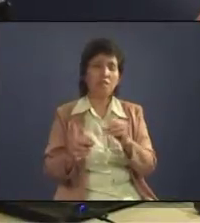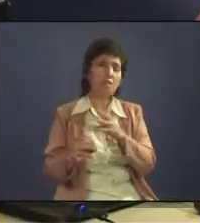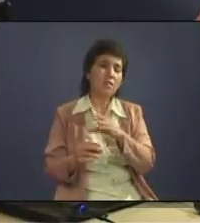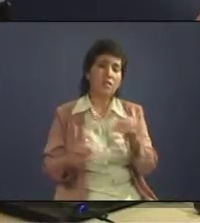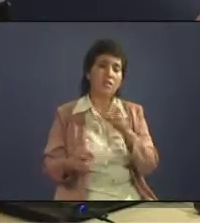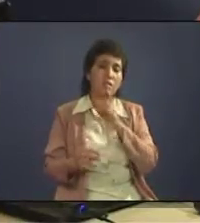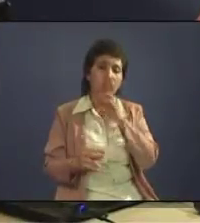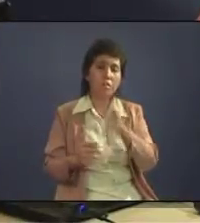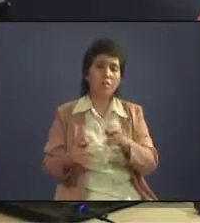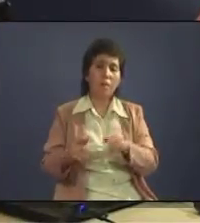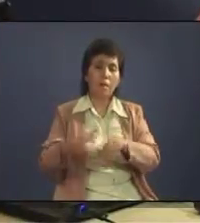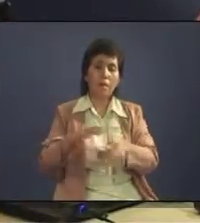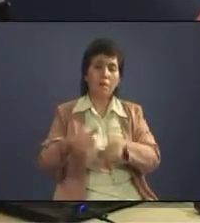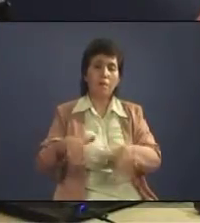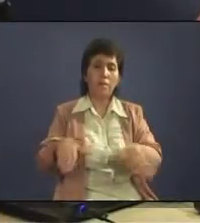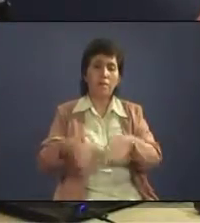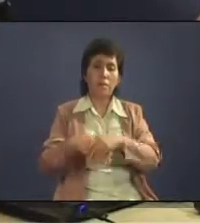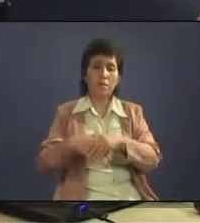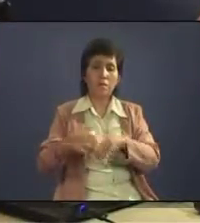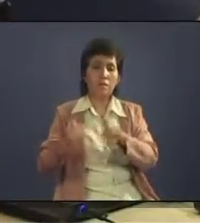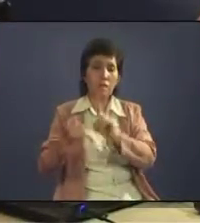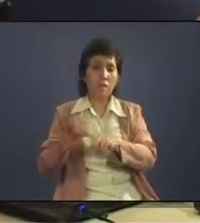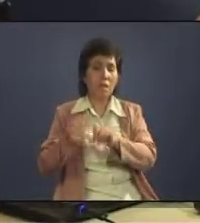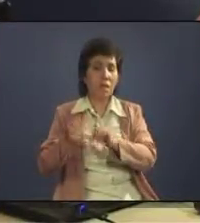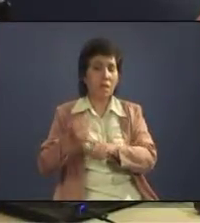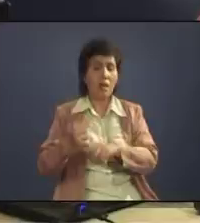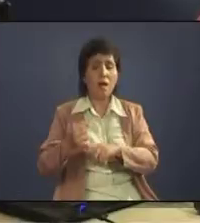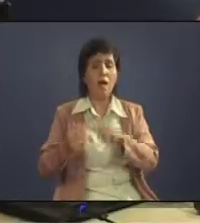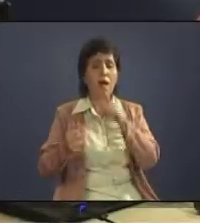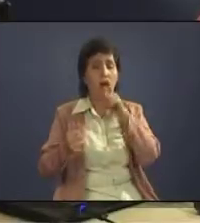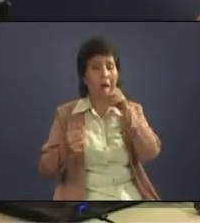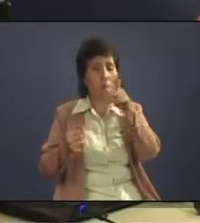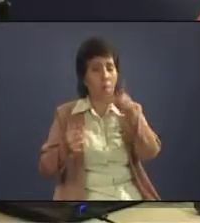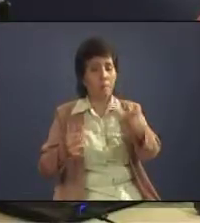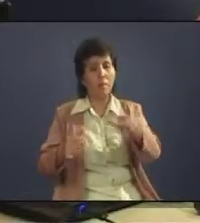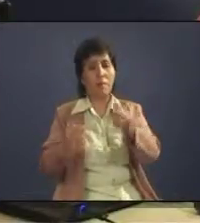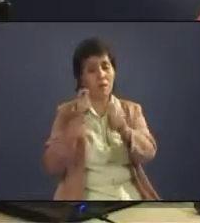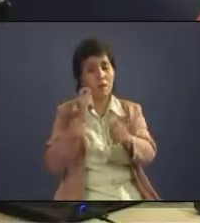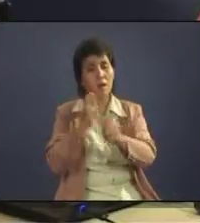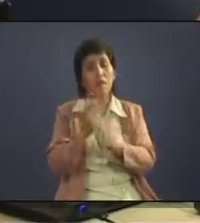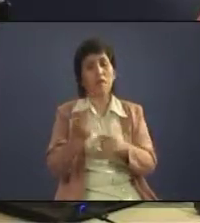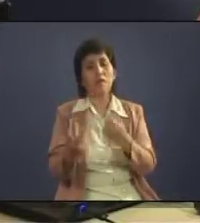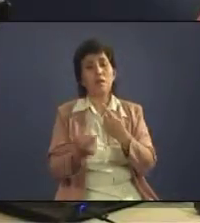and arranged marriage, they last longer than the people that we select.